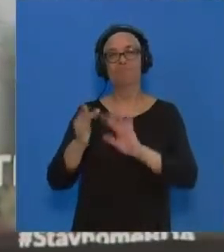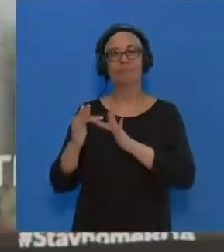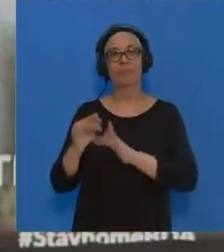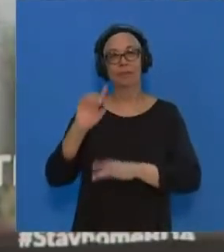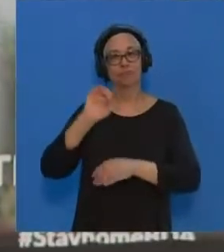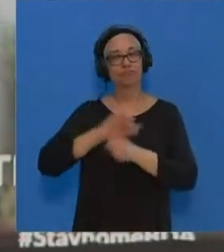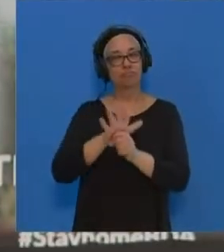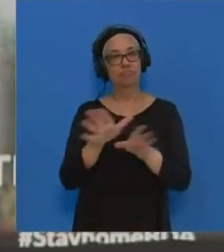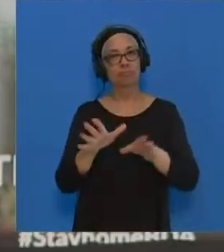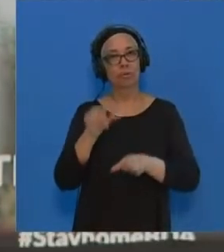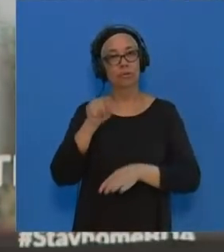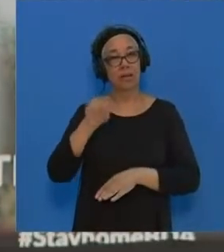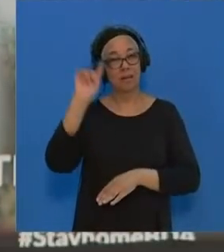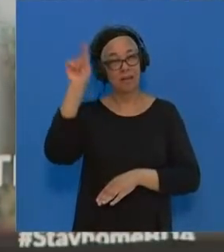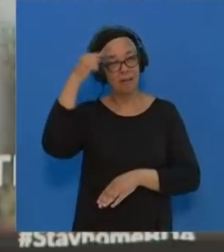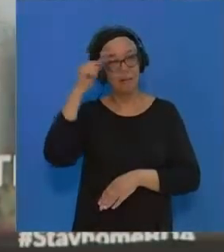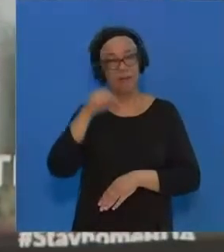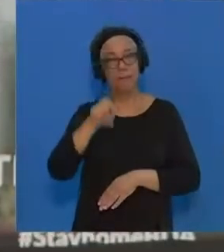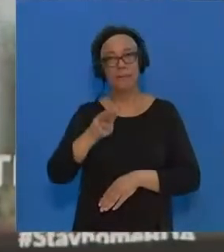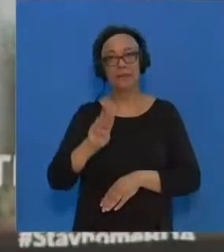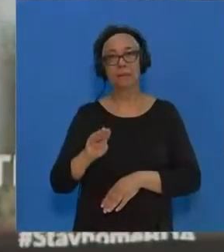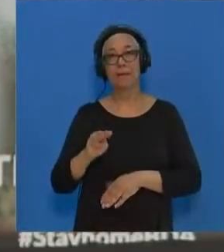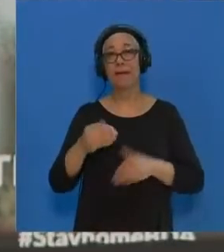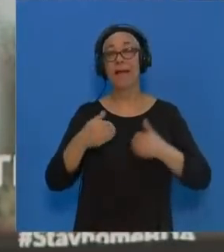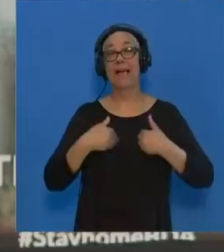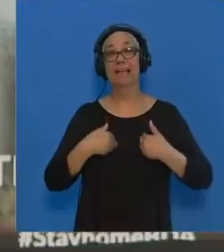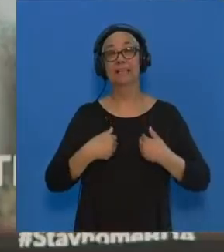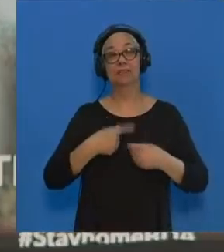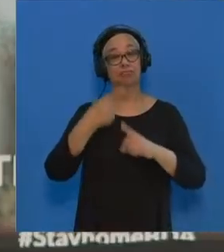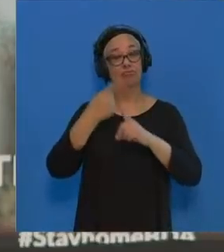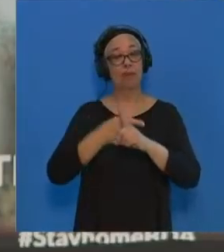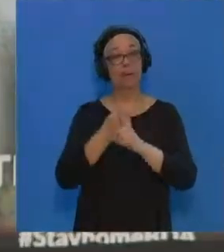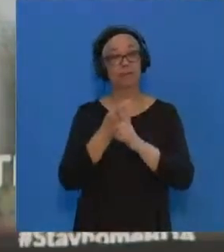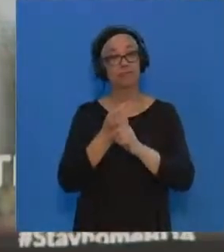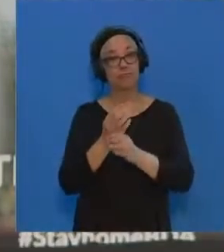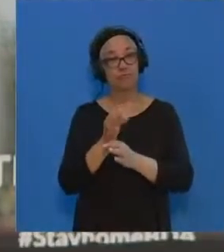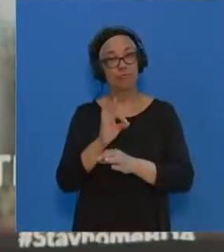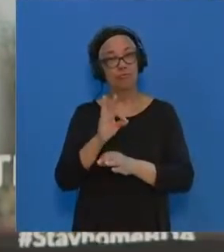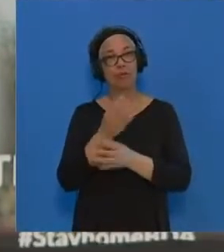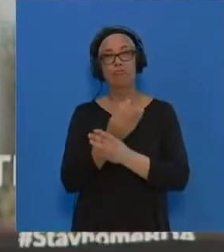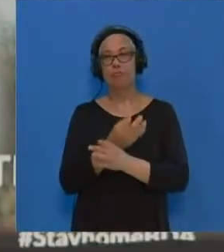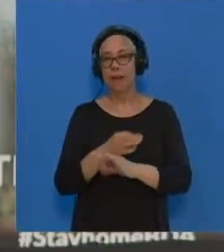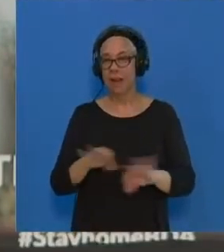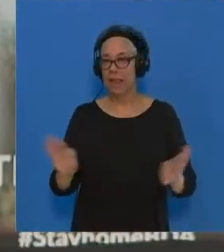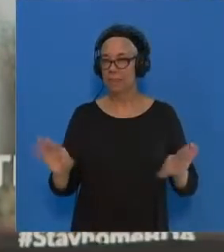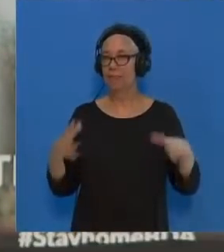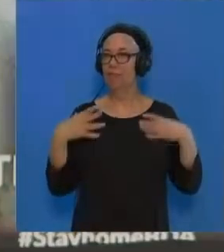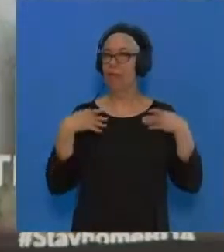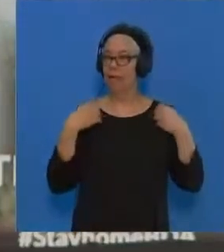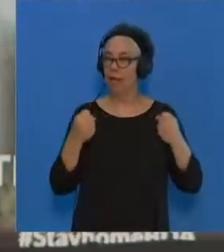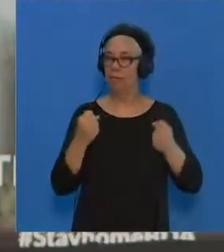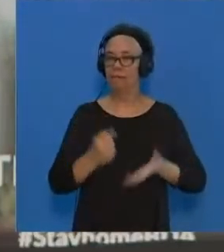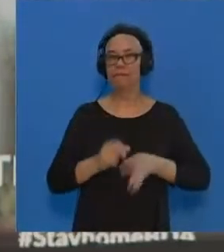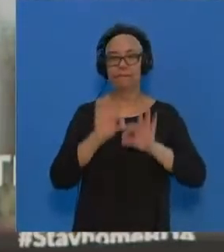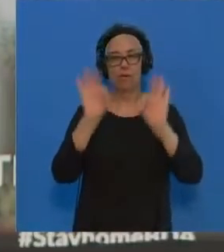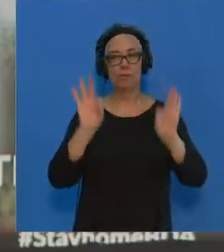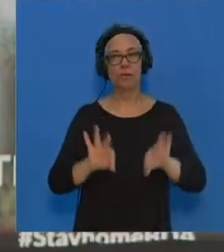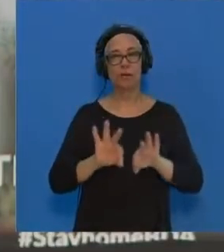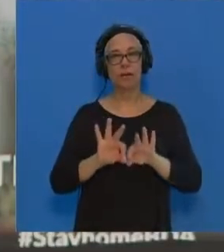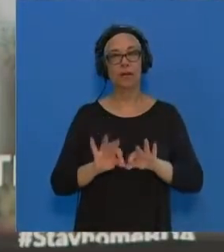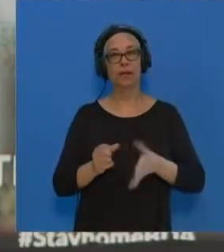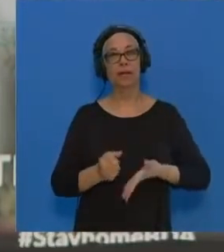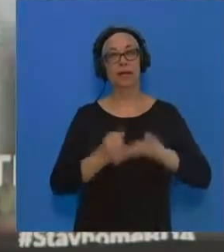coronavirus.gov.bm, has a COVID-19 rent relief form, which is there, which can assist landlords and tenants in working through